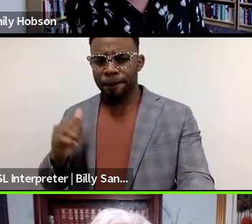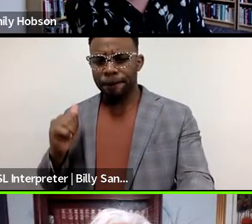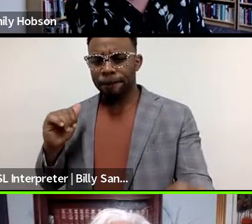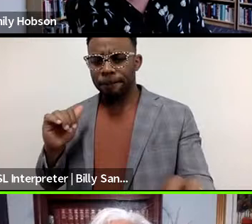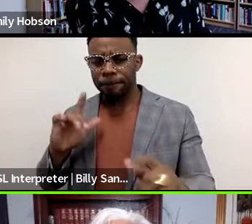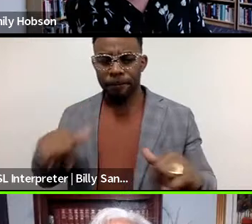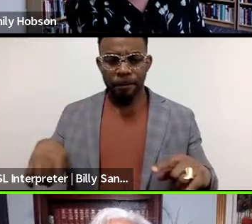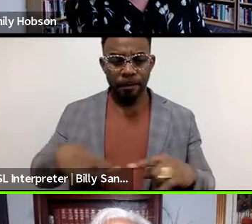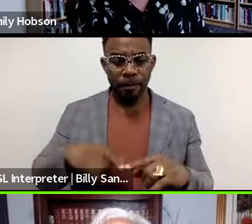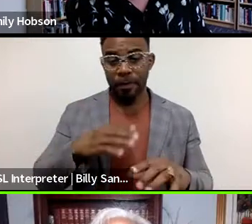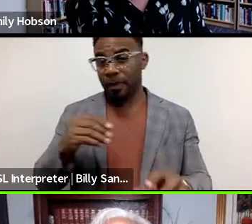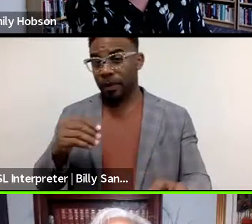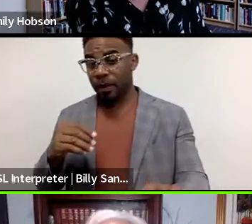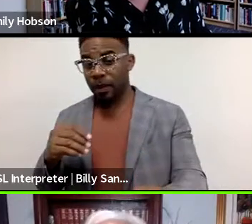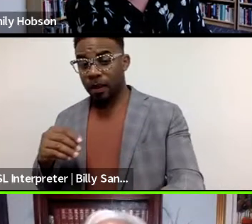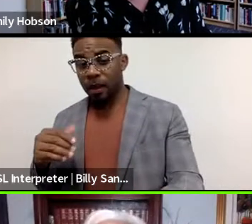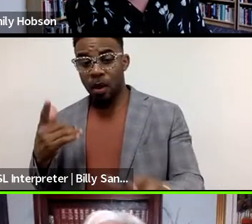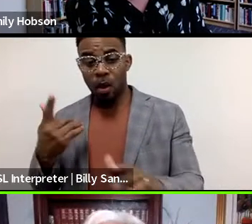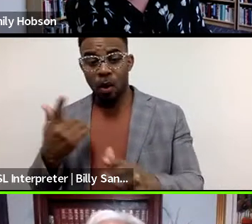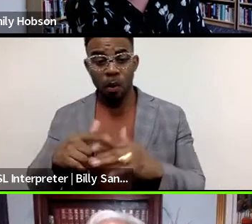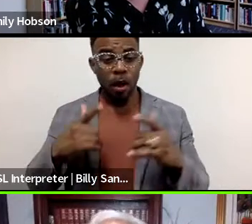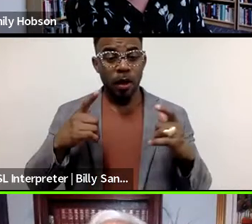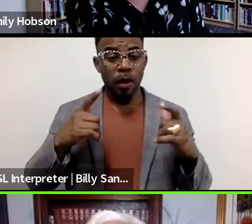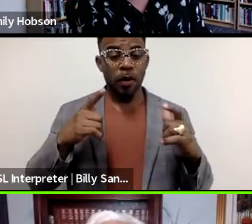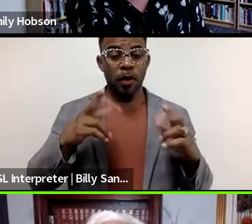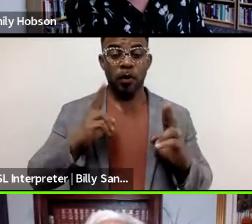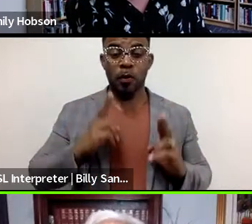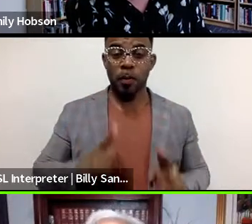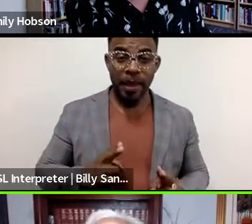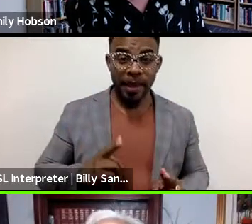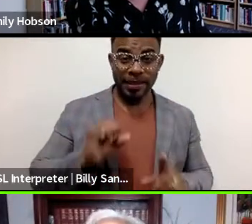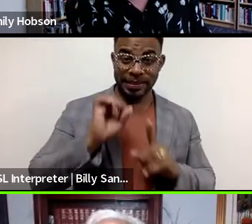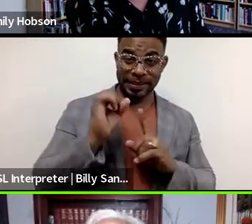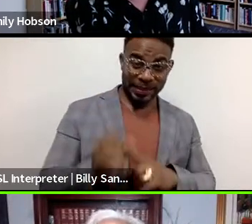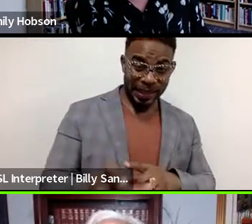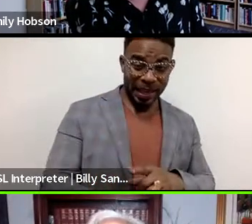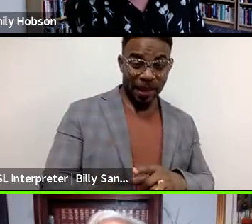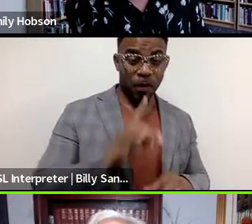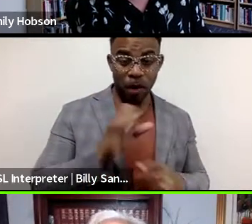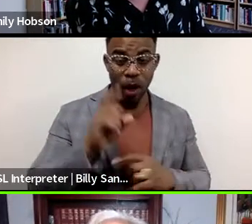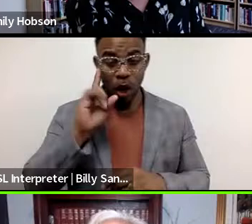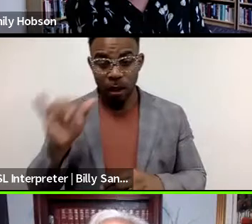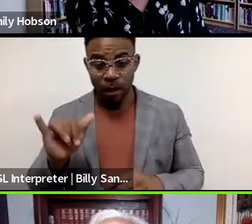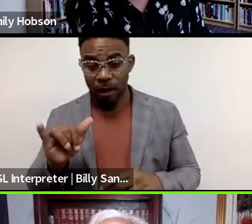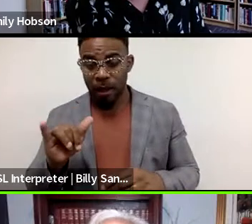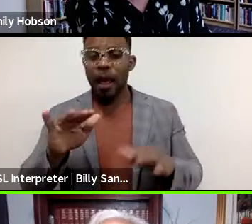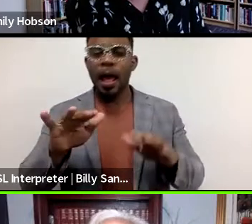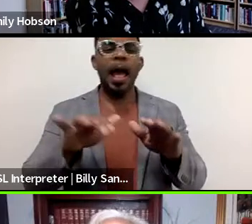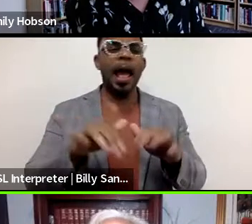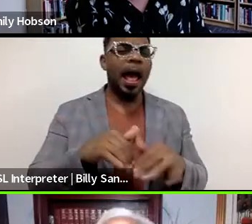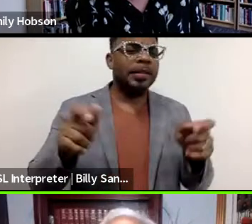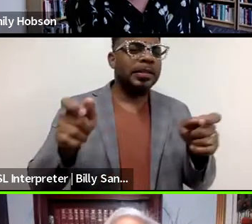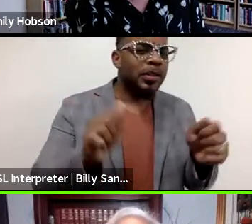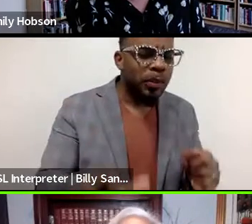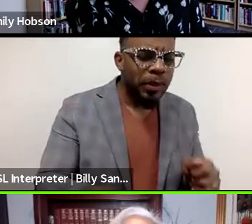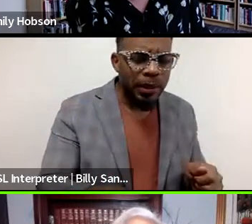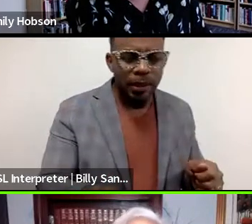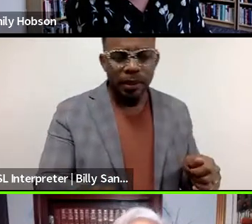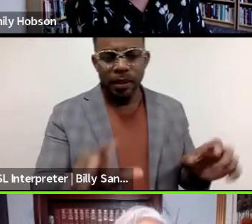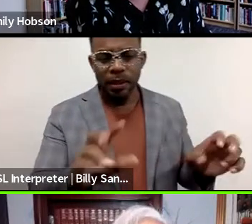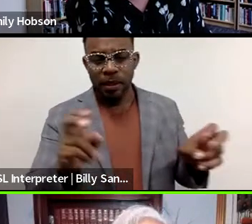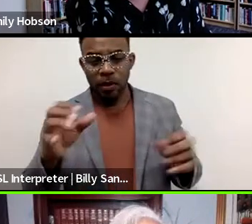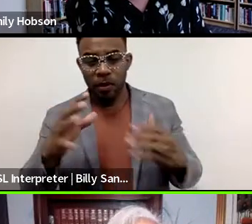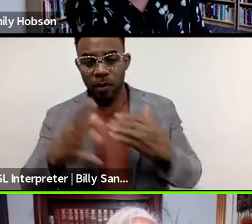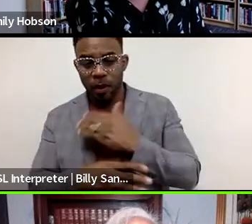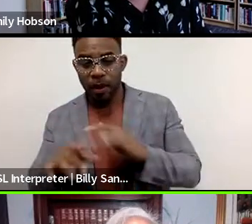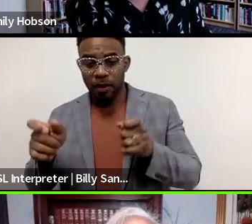of us and what a humane society really looks like, how it deals with issues of poverty, how